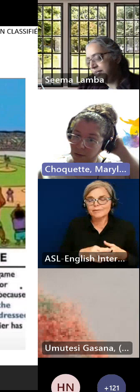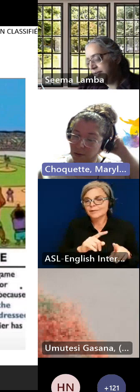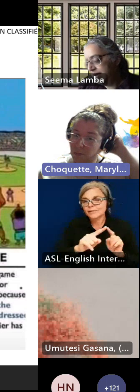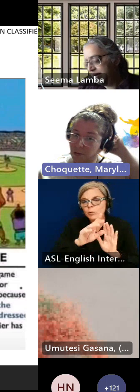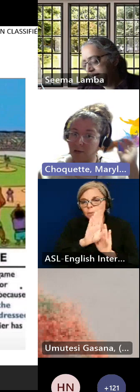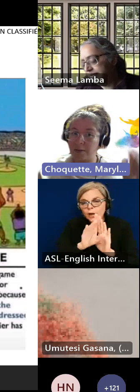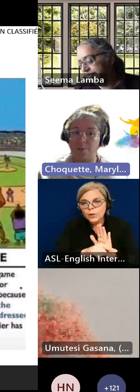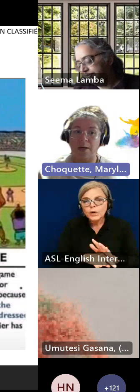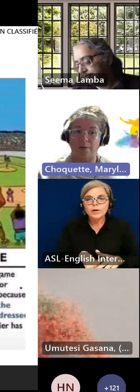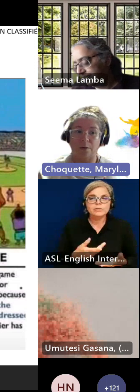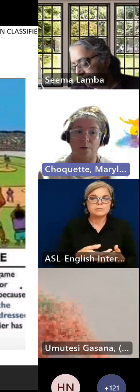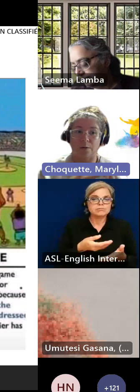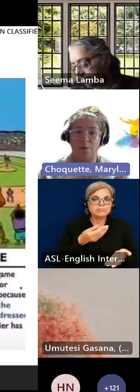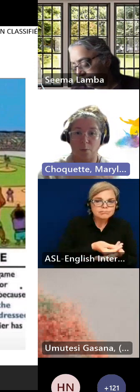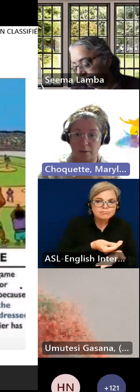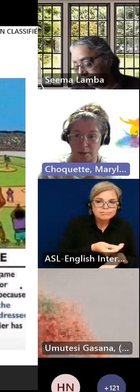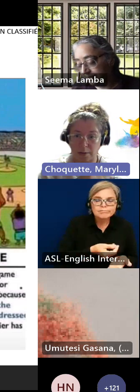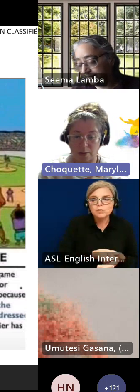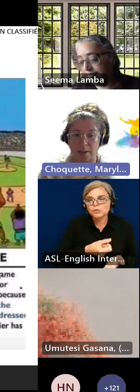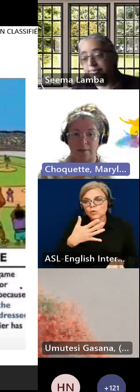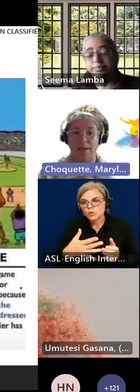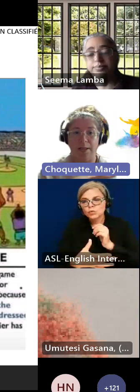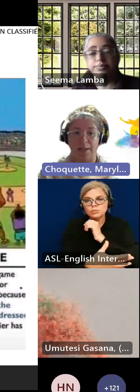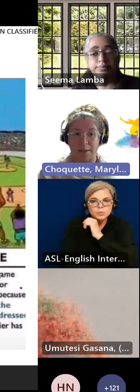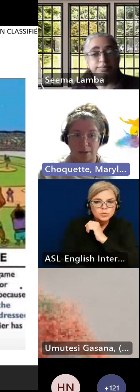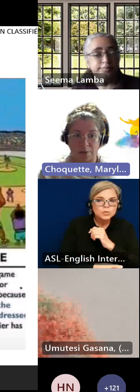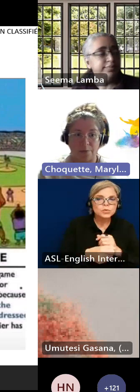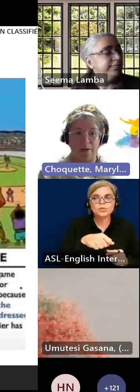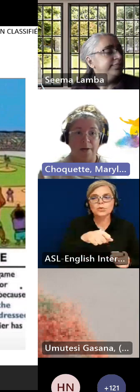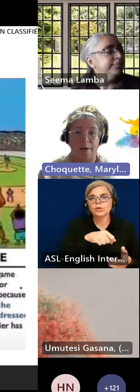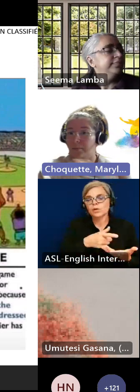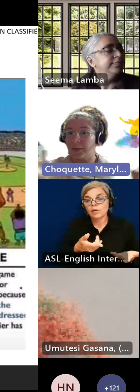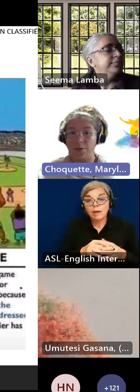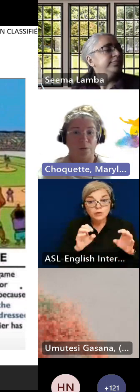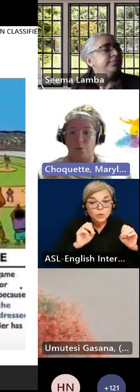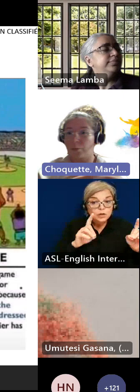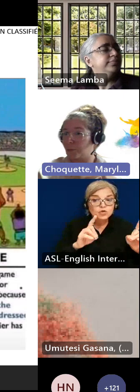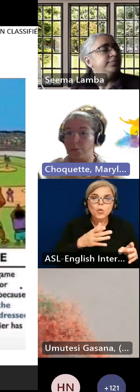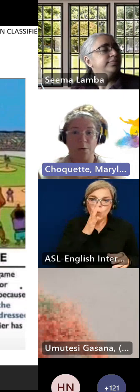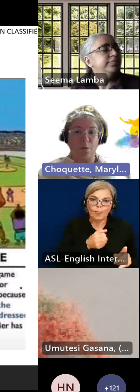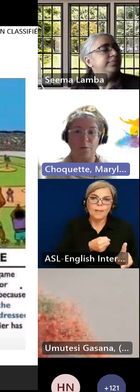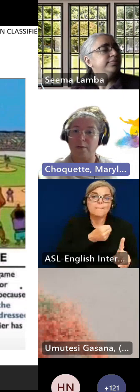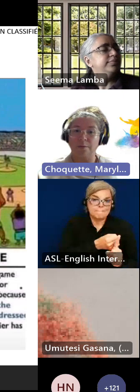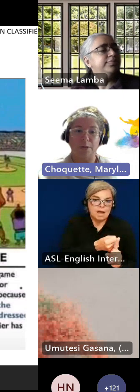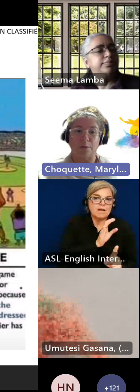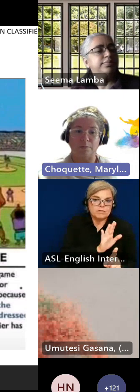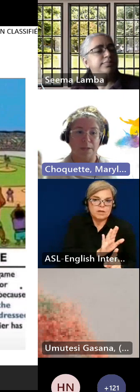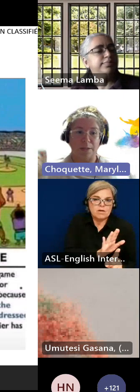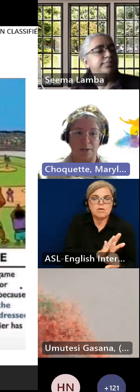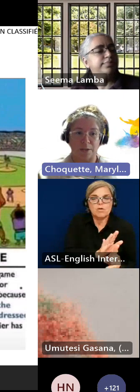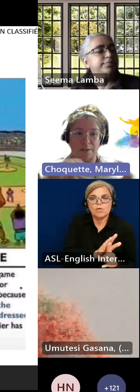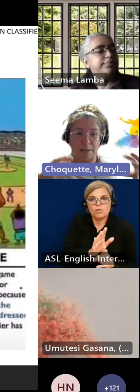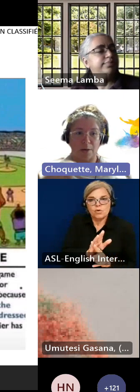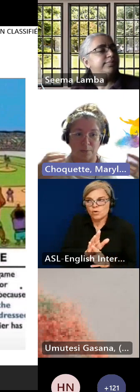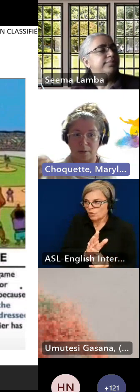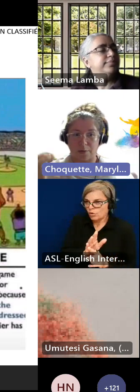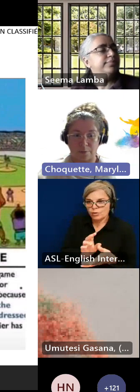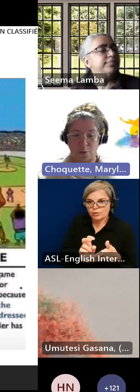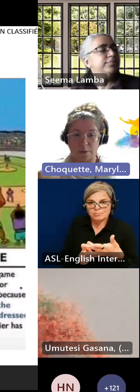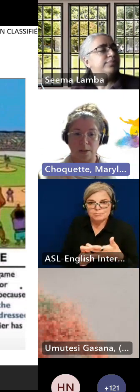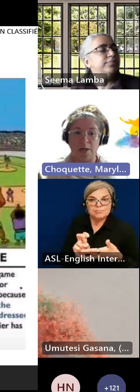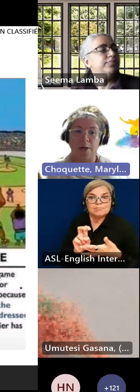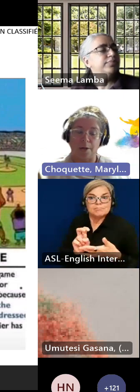identity factors will have an impact on where they start at in life. through no fault of their own. It's just